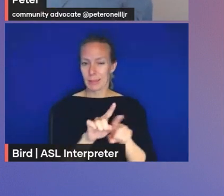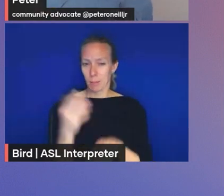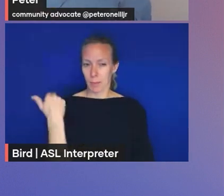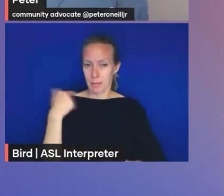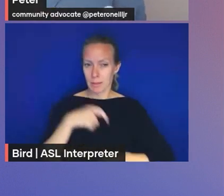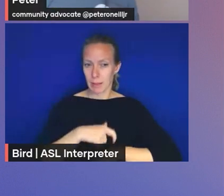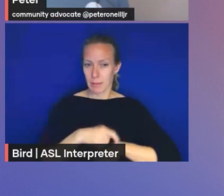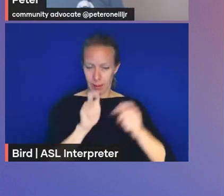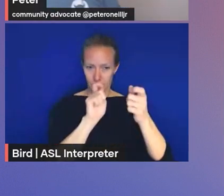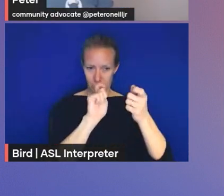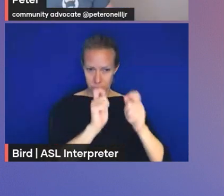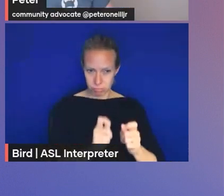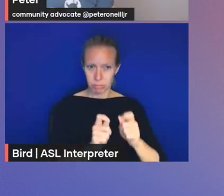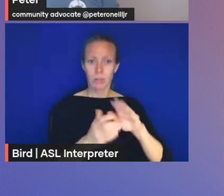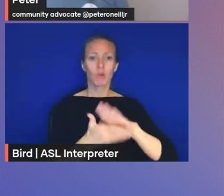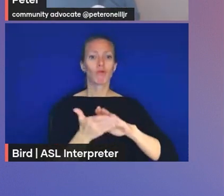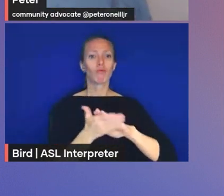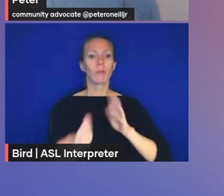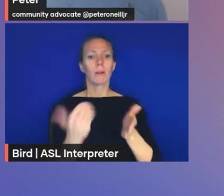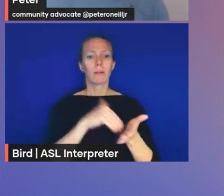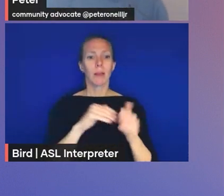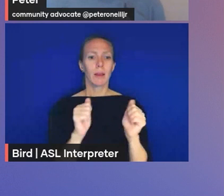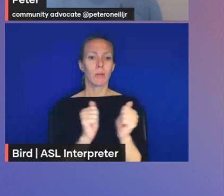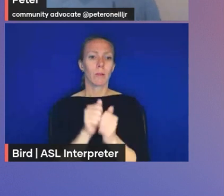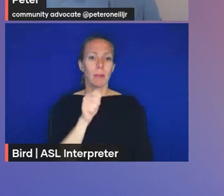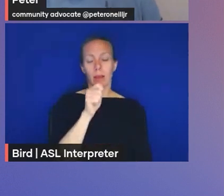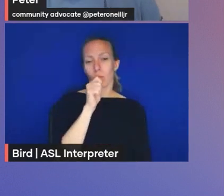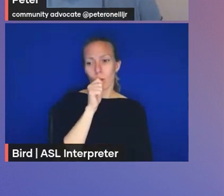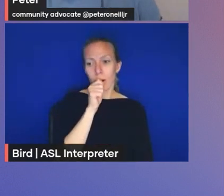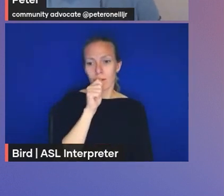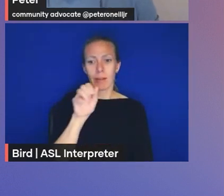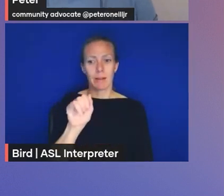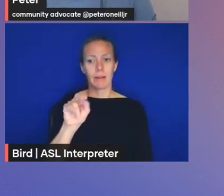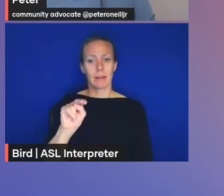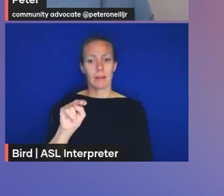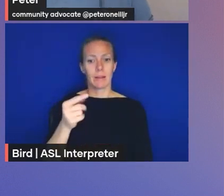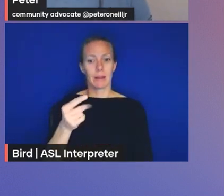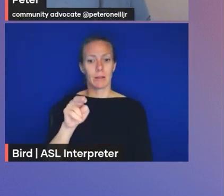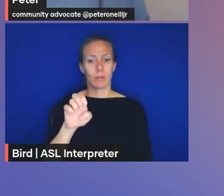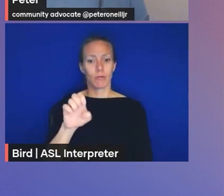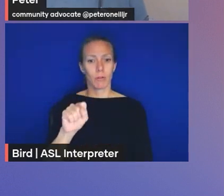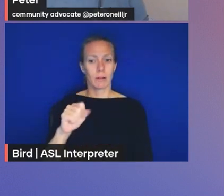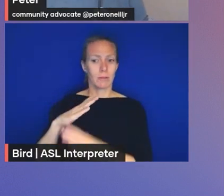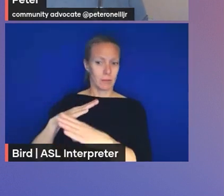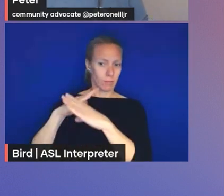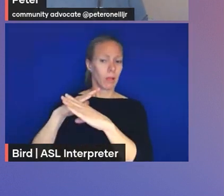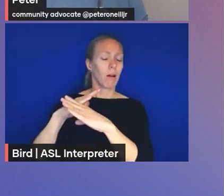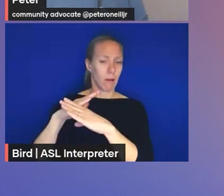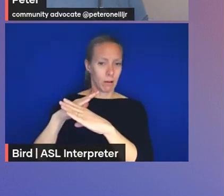Rerun this with a private ingress block. This private ingress block, we can see